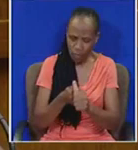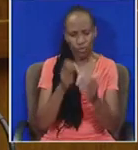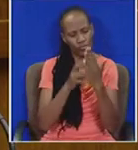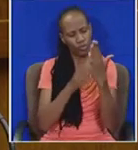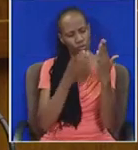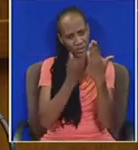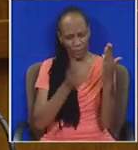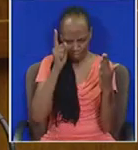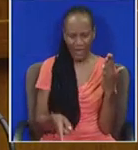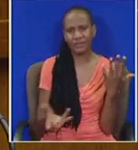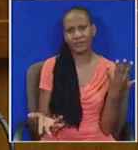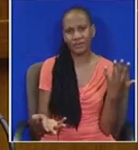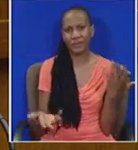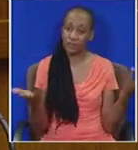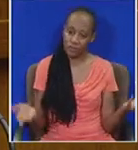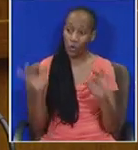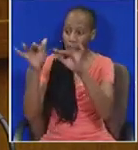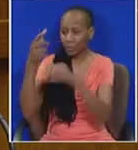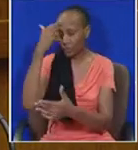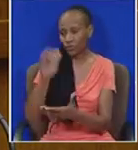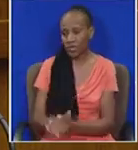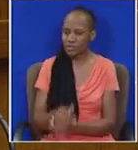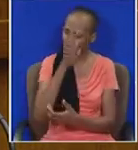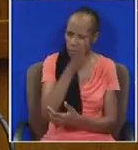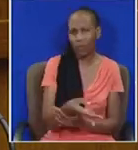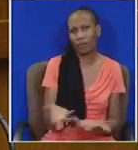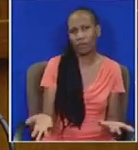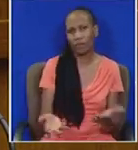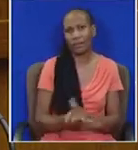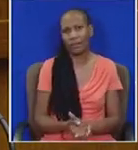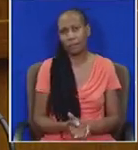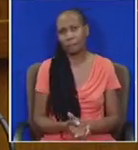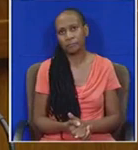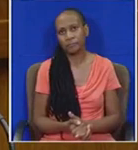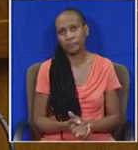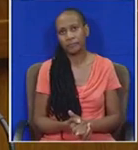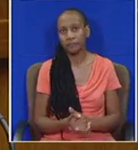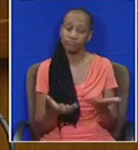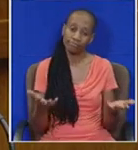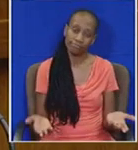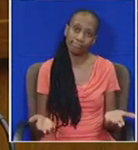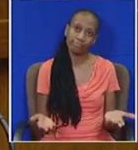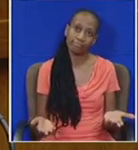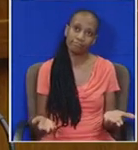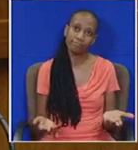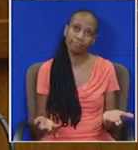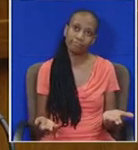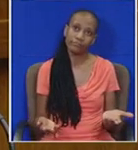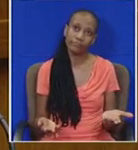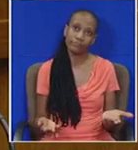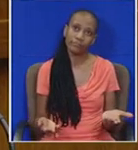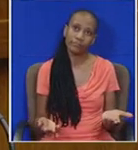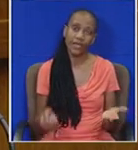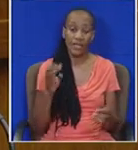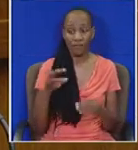imperatives, trust by broader society and investors is not going to work. Because to actually appeal